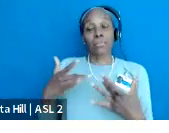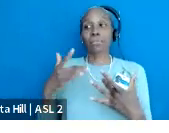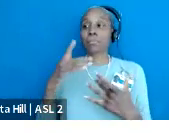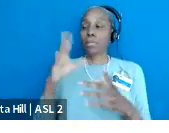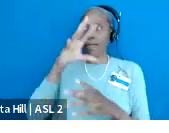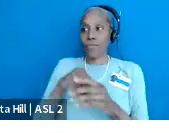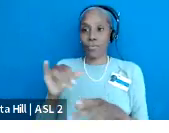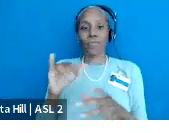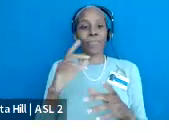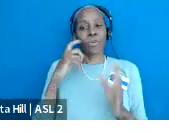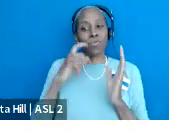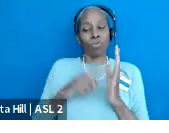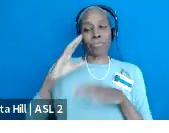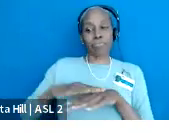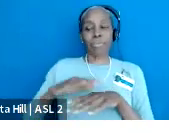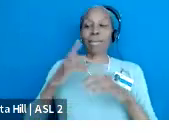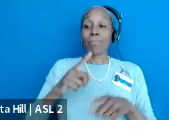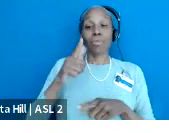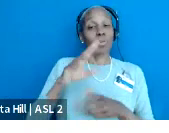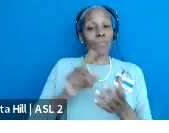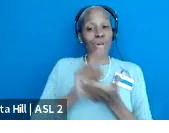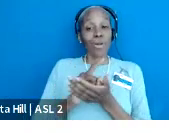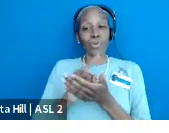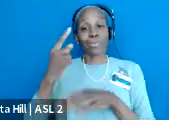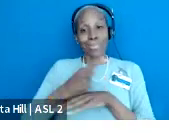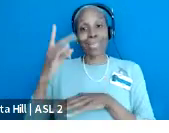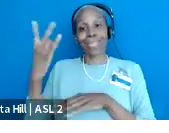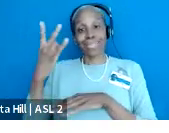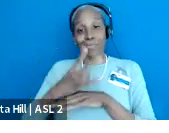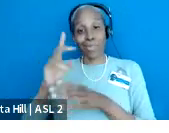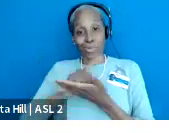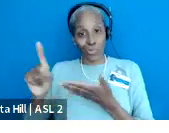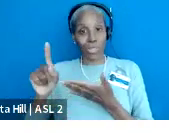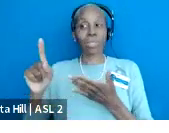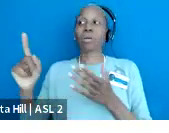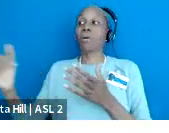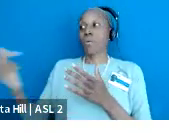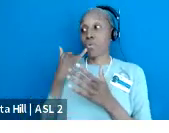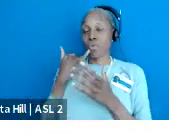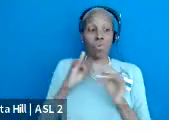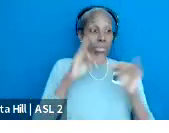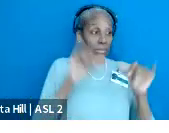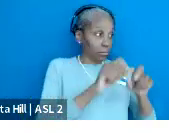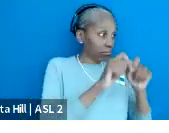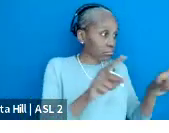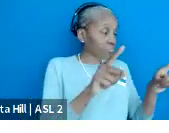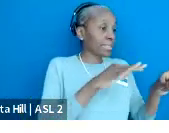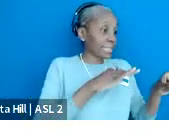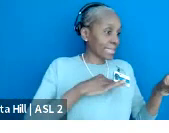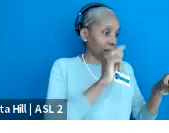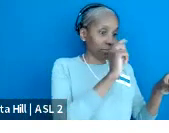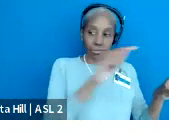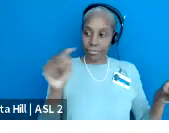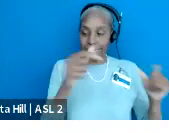play as well. But these notifications happen 24/7. We operate a 24/7 call center. They go through the system. There are appropriate staff at all